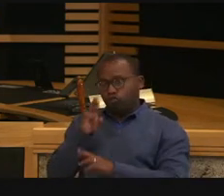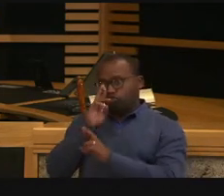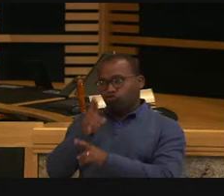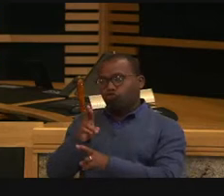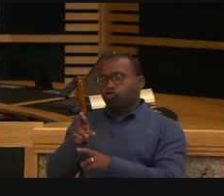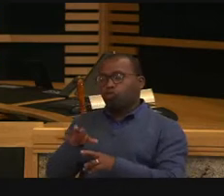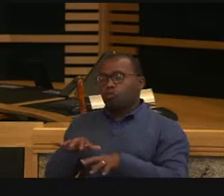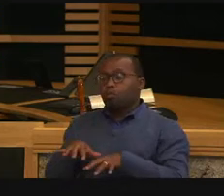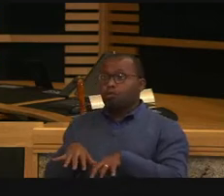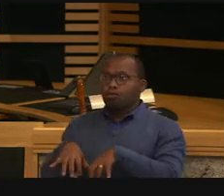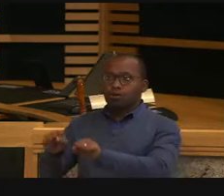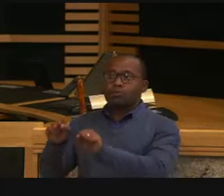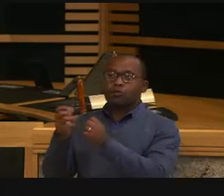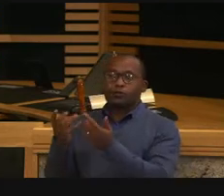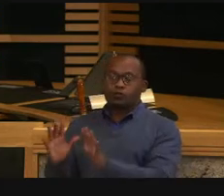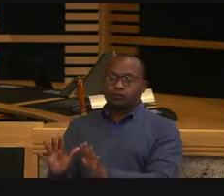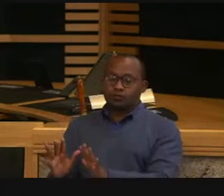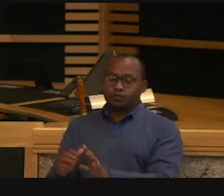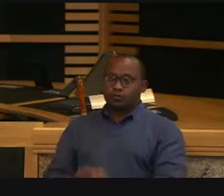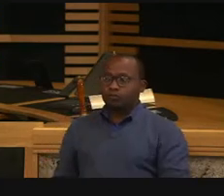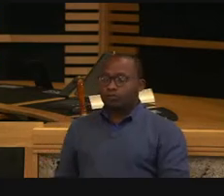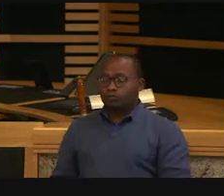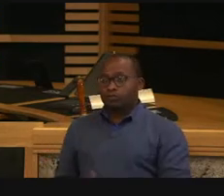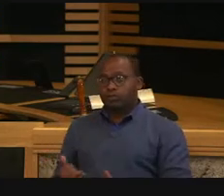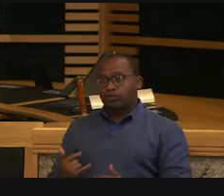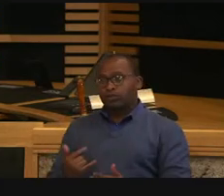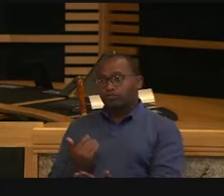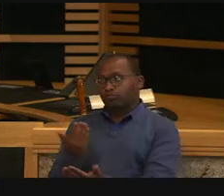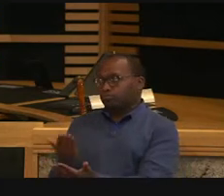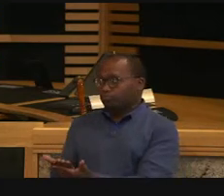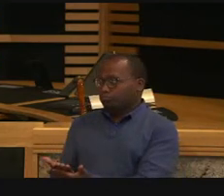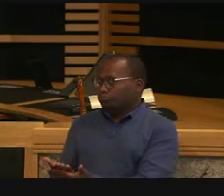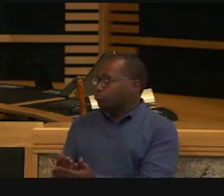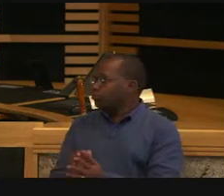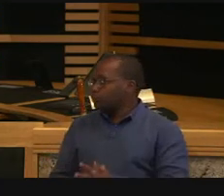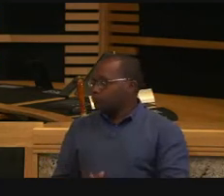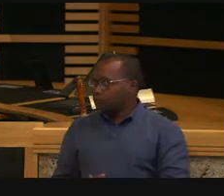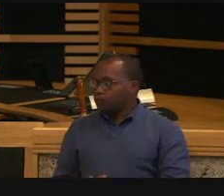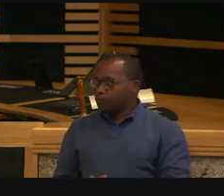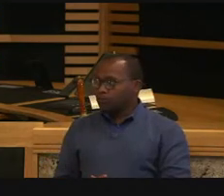report. I so submit the report for adoption,